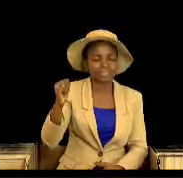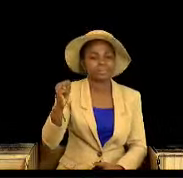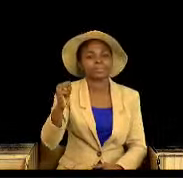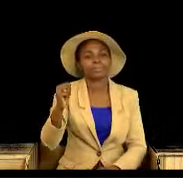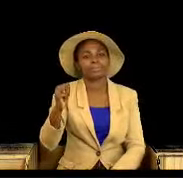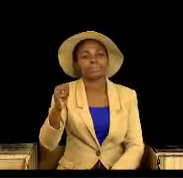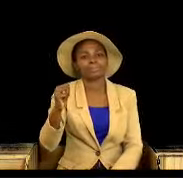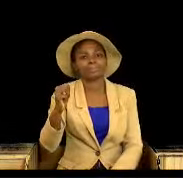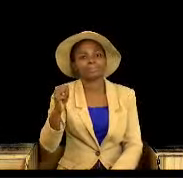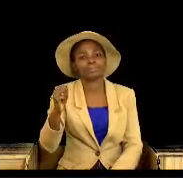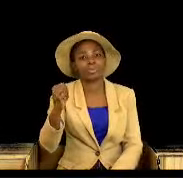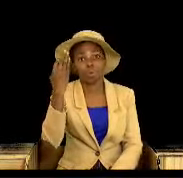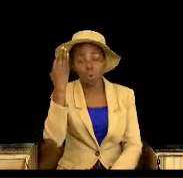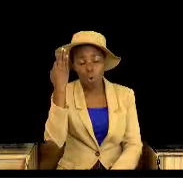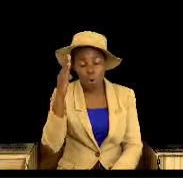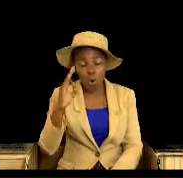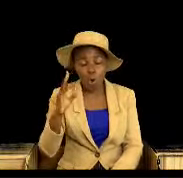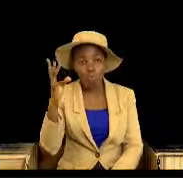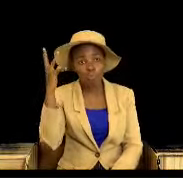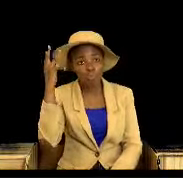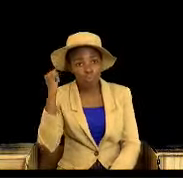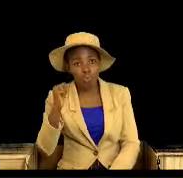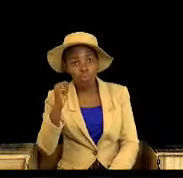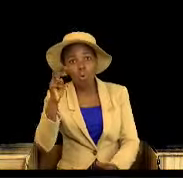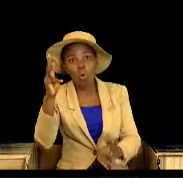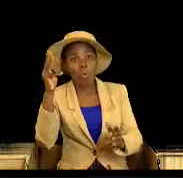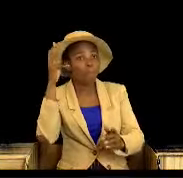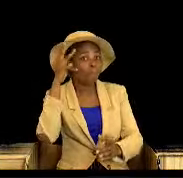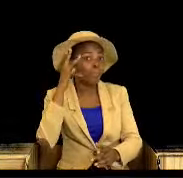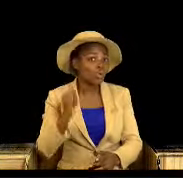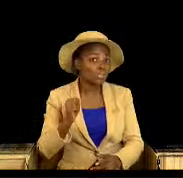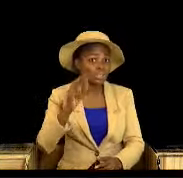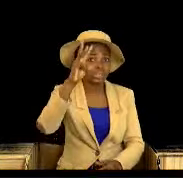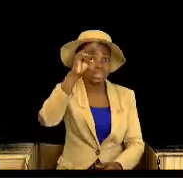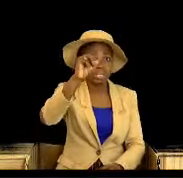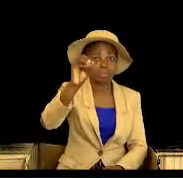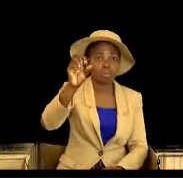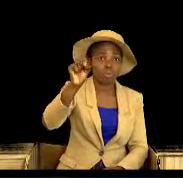him of whom Moses in the law and the prophets did